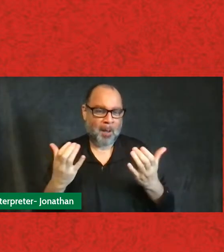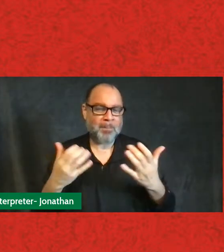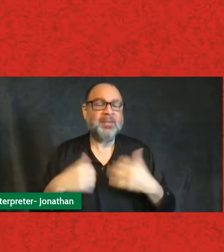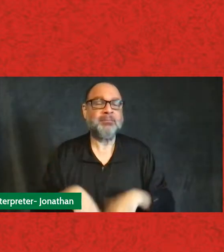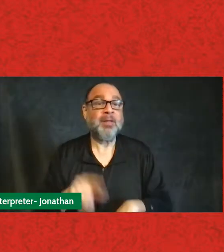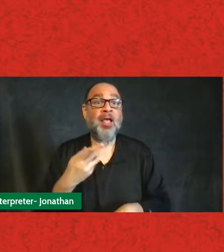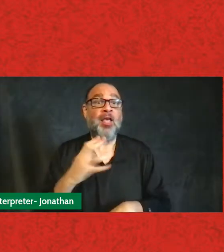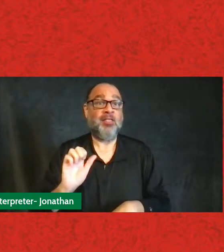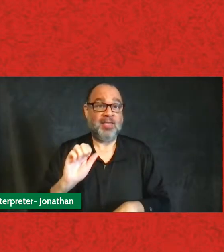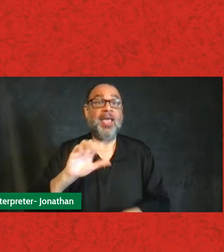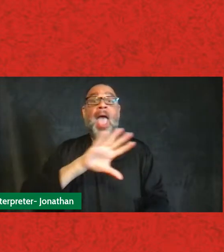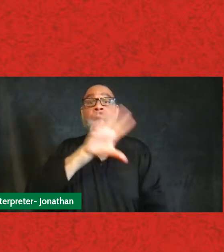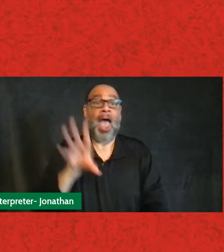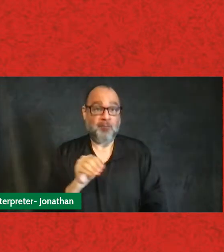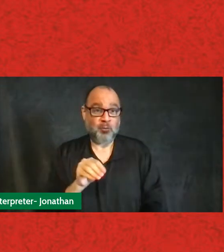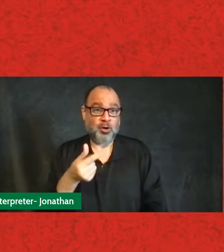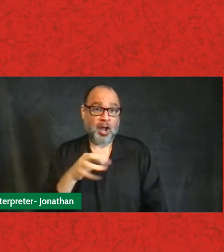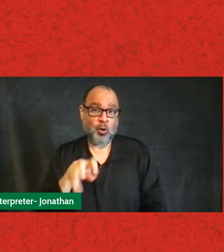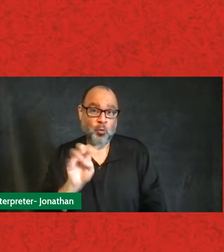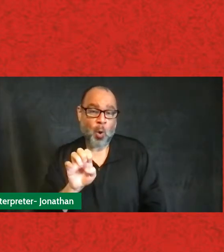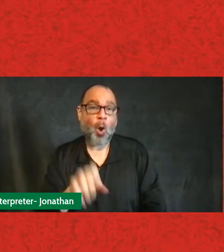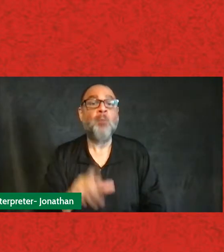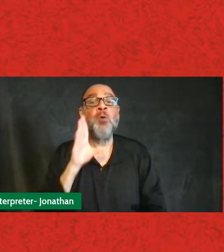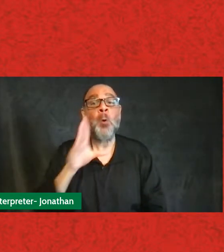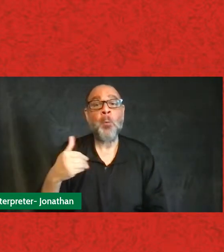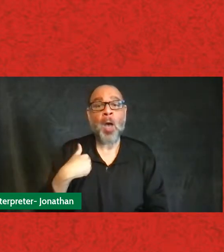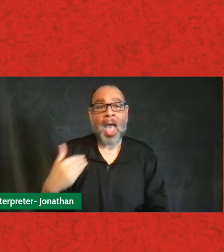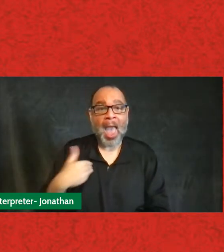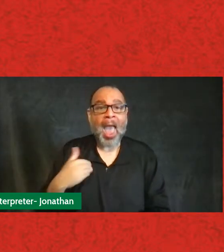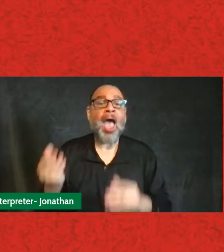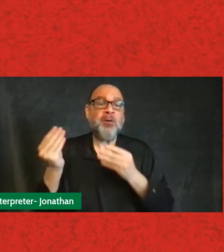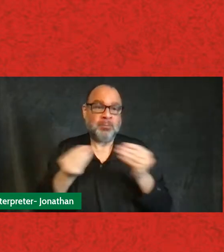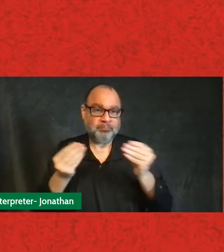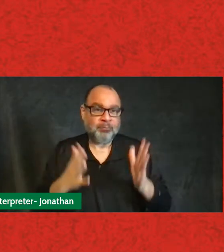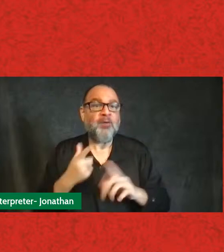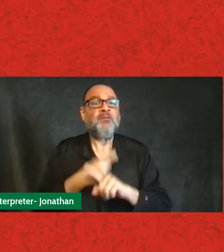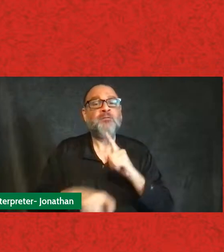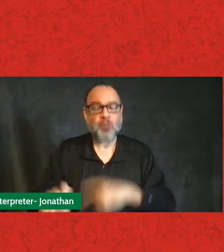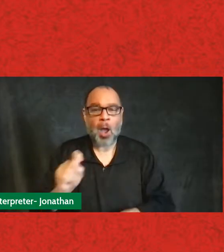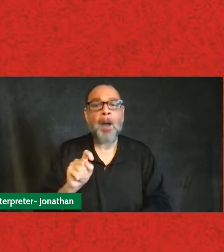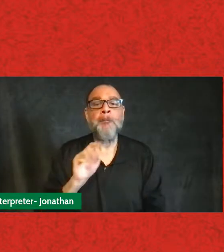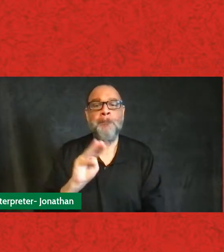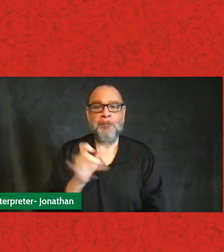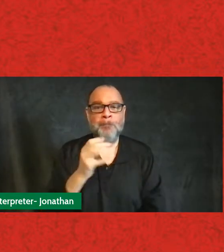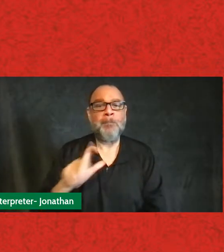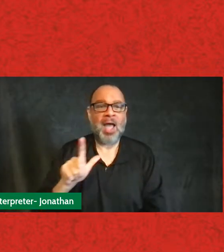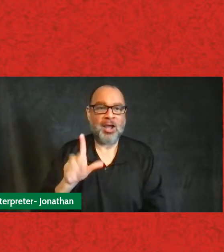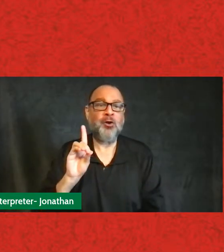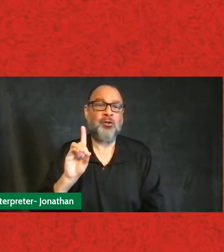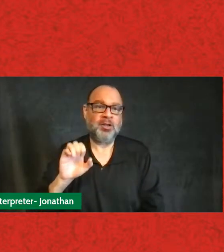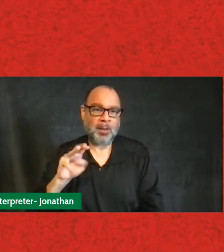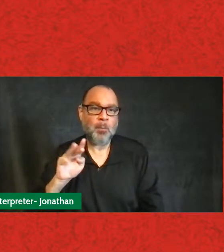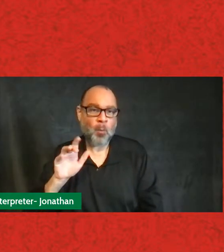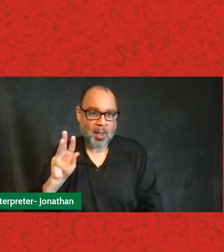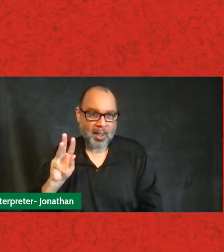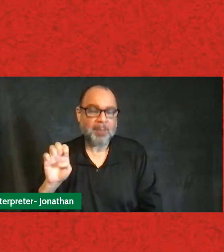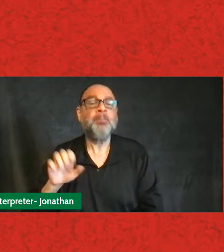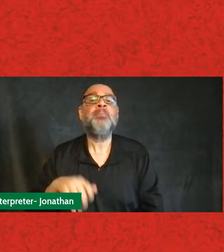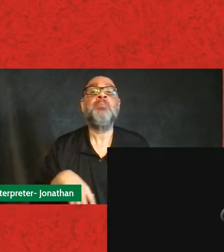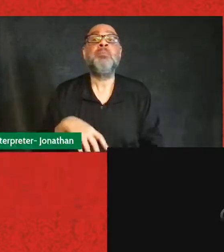moderated by Michael Dinwiddie. Now, to introduce Michael Dinwiddie is Dr. Jonathan